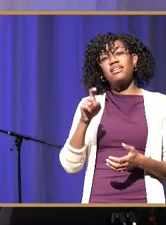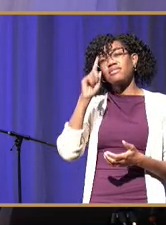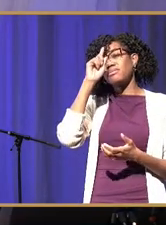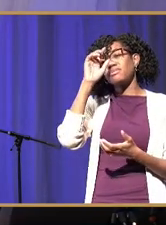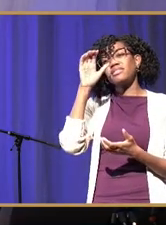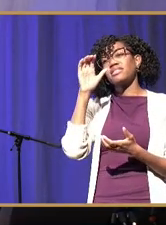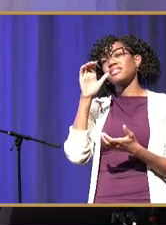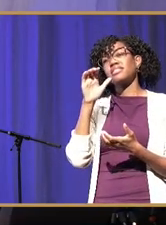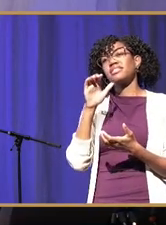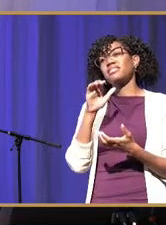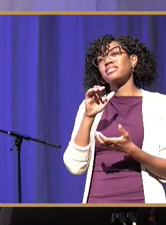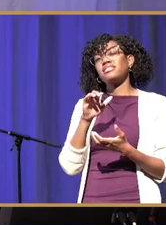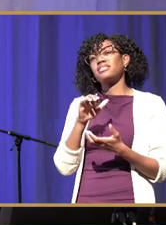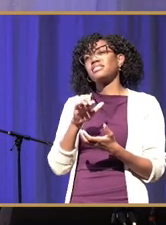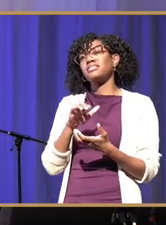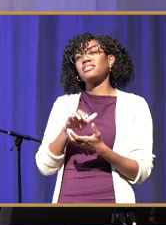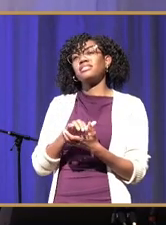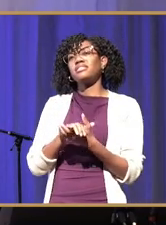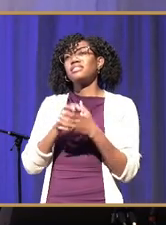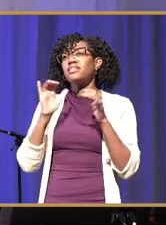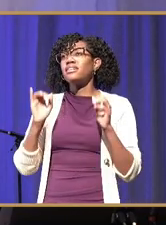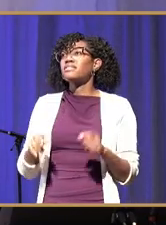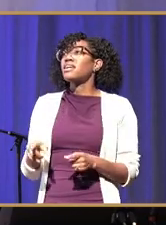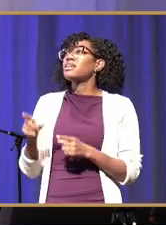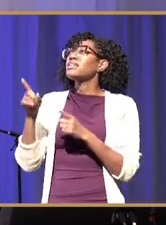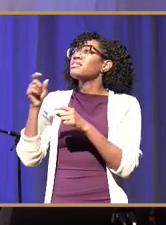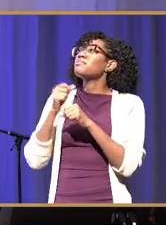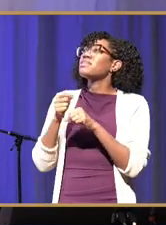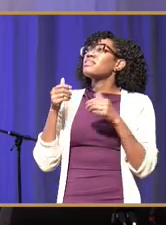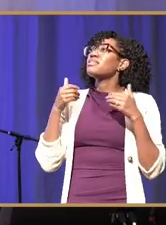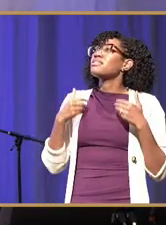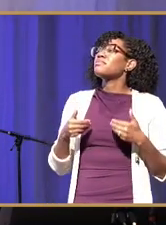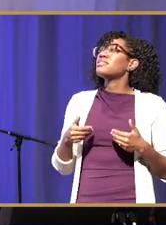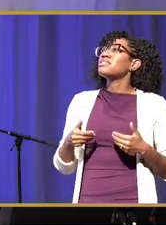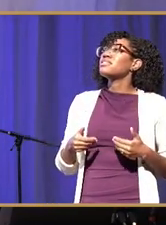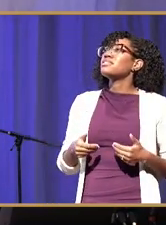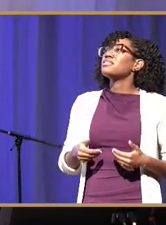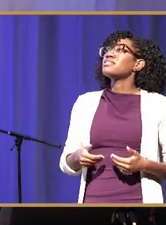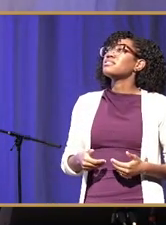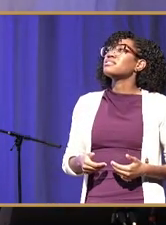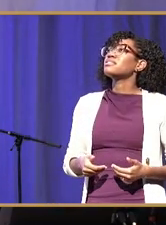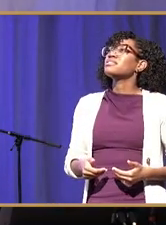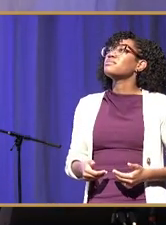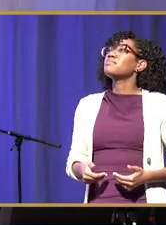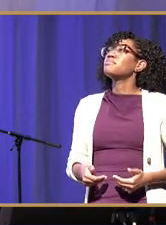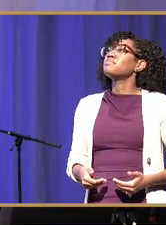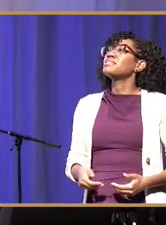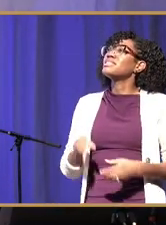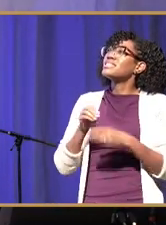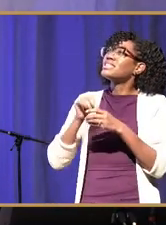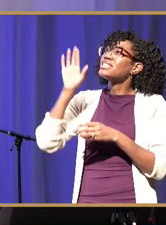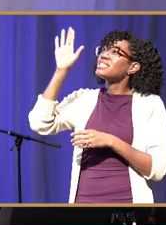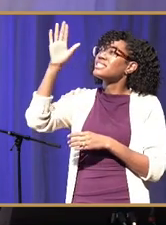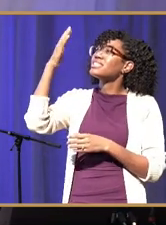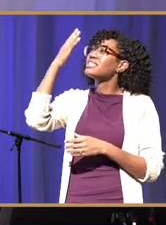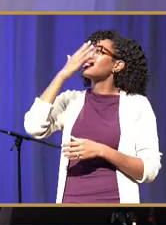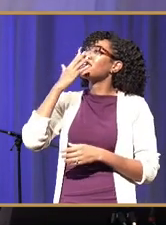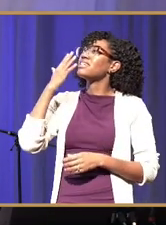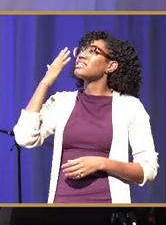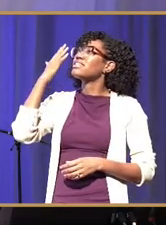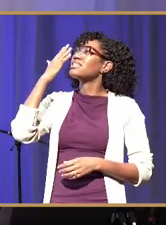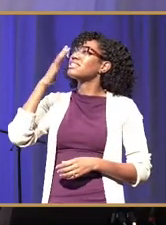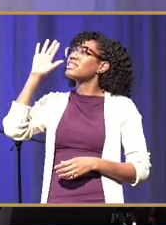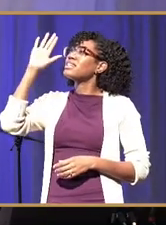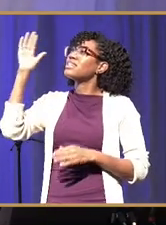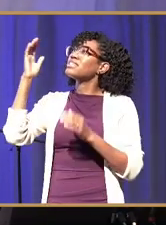must believe that he made me in his likeness and